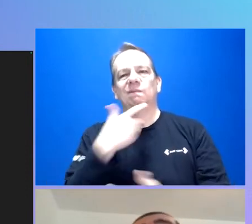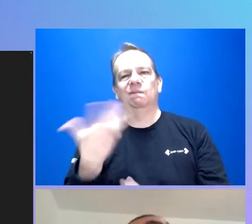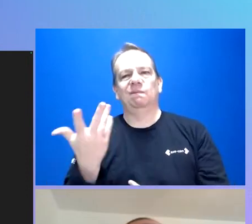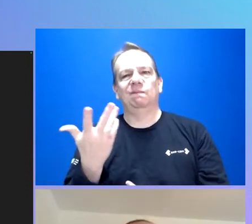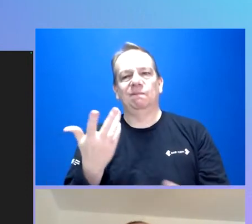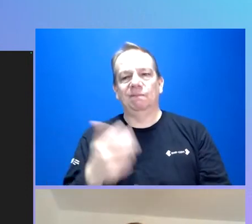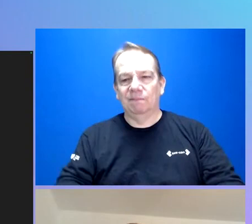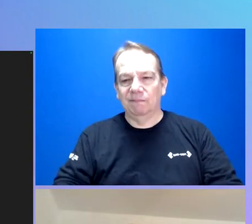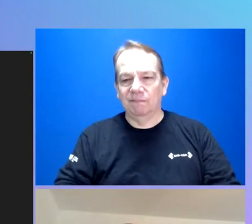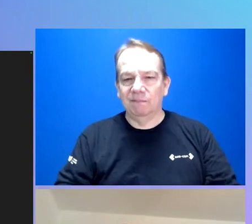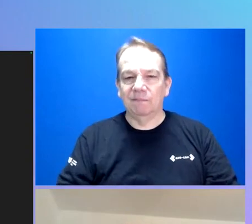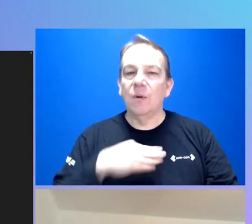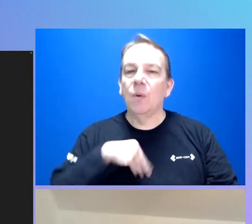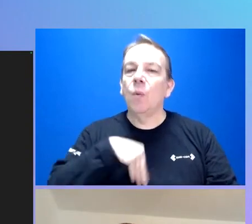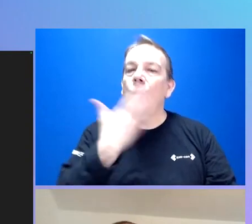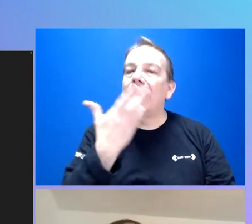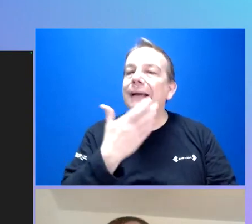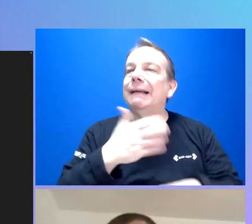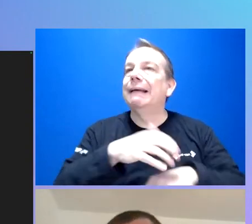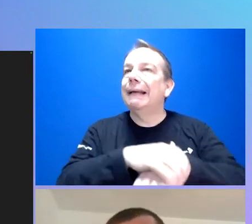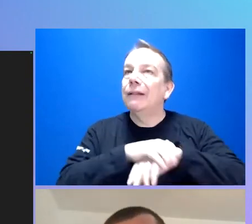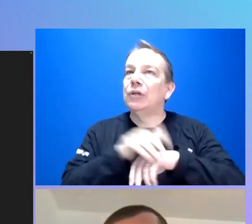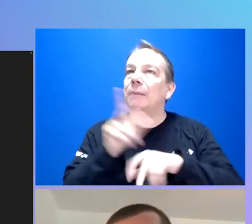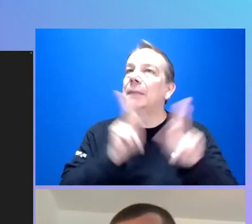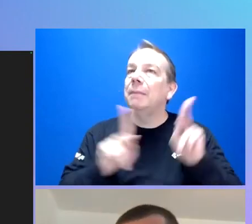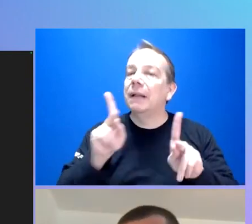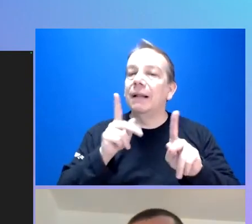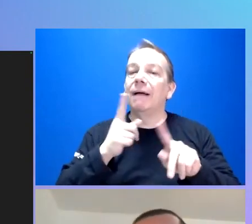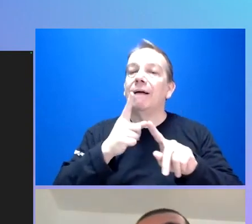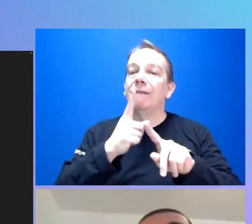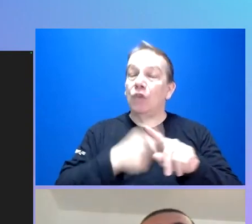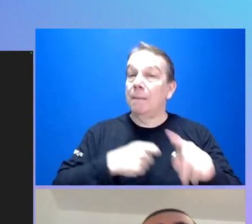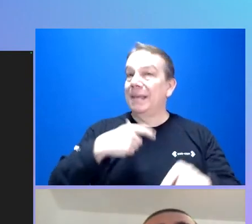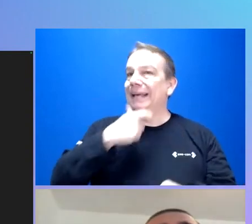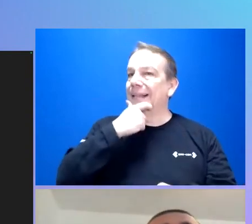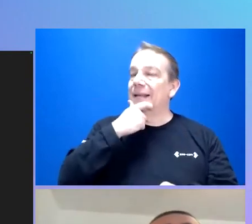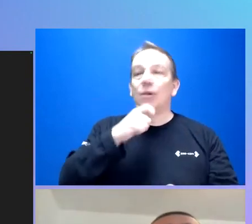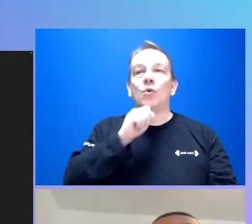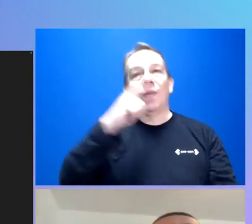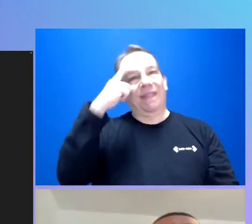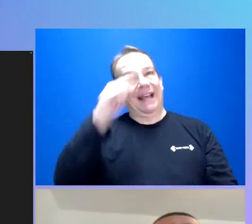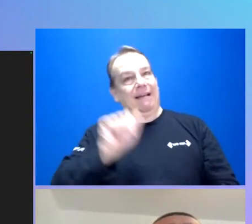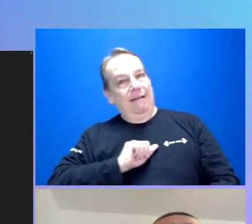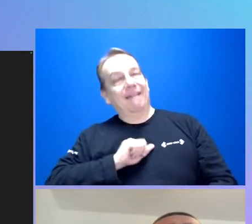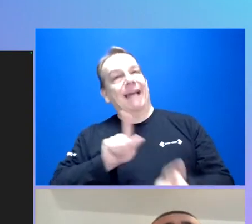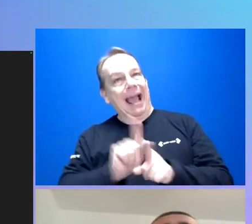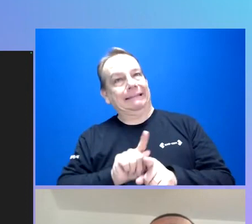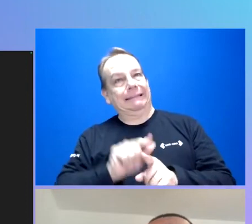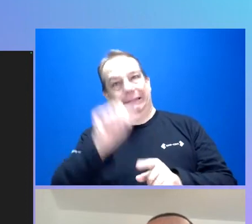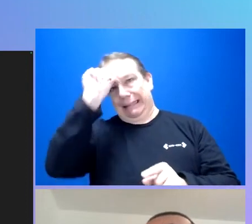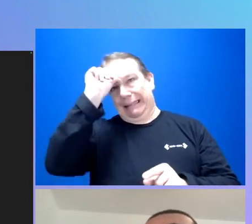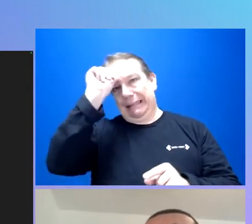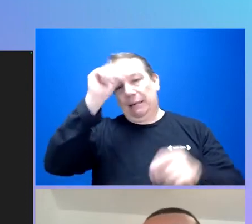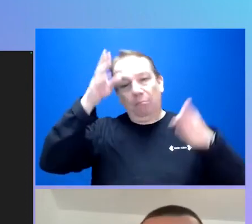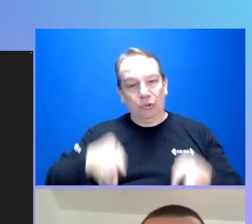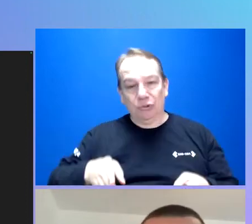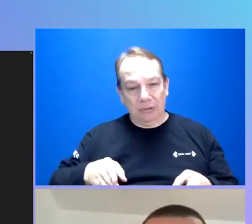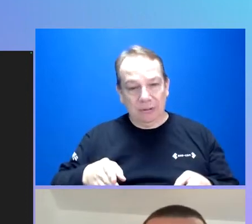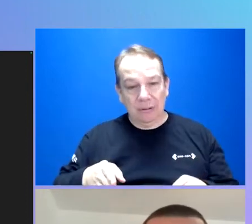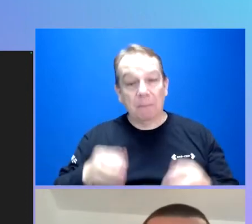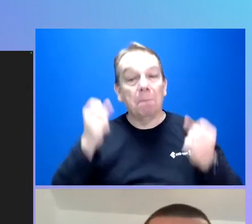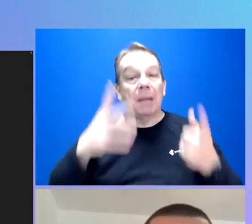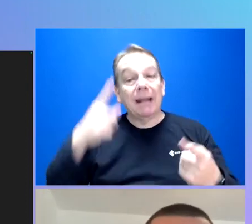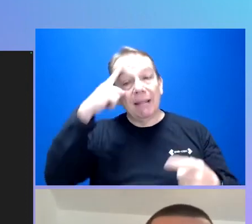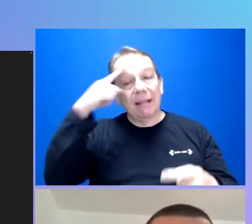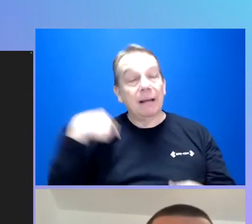But white English people in England don't think I'm Indian. No. Many think I'm